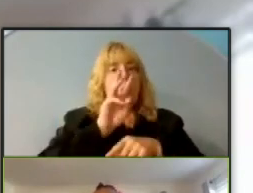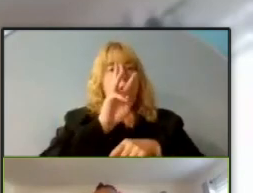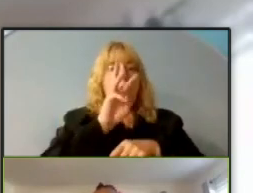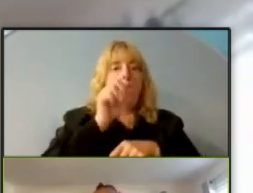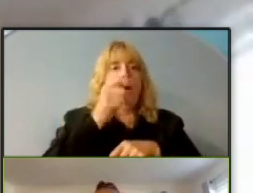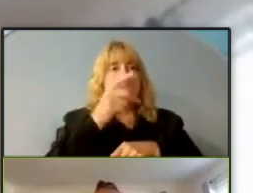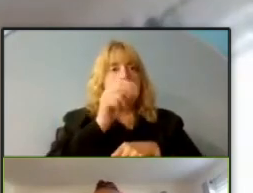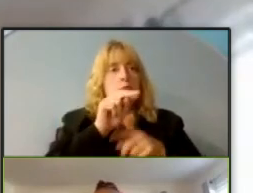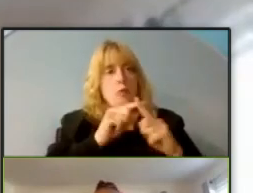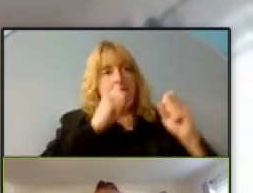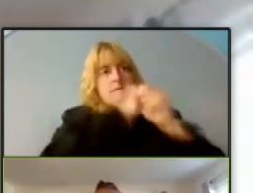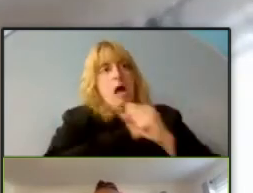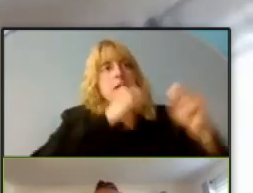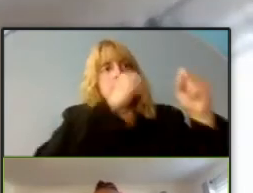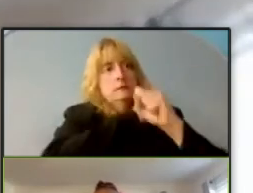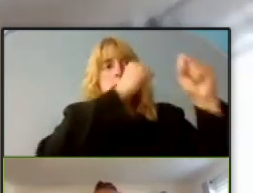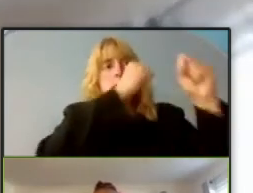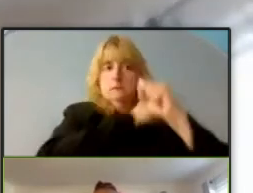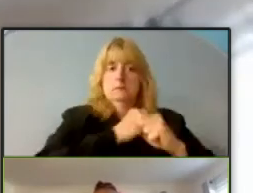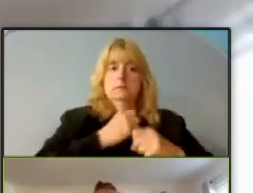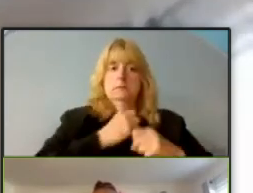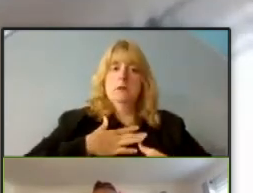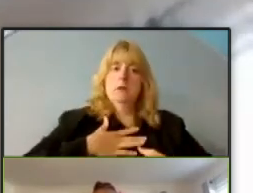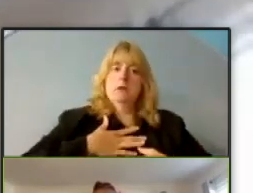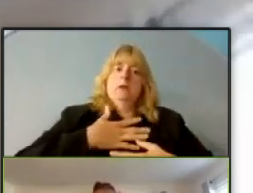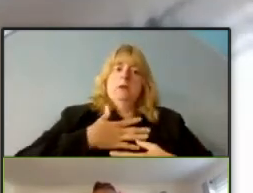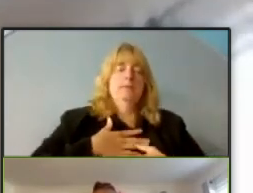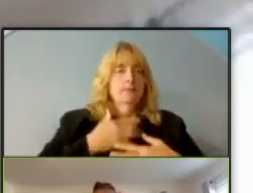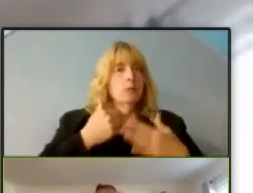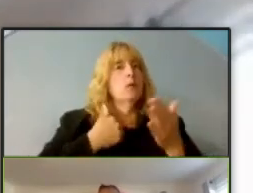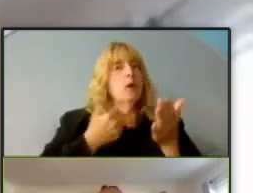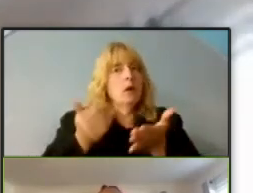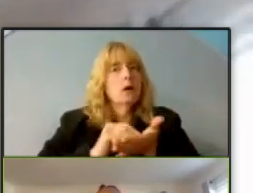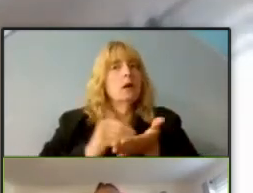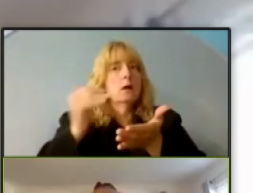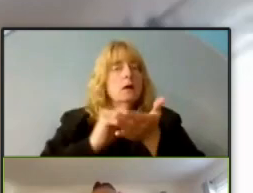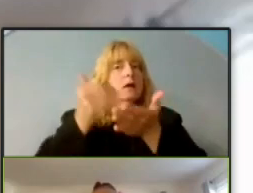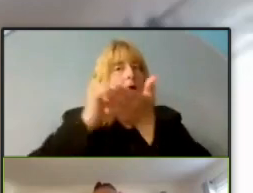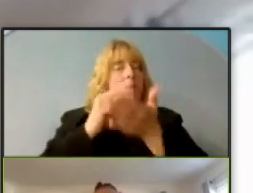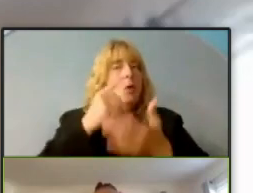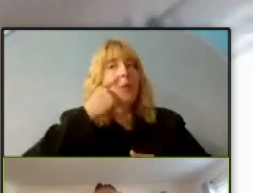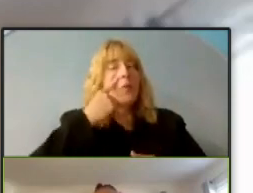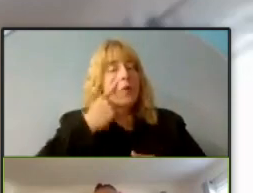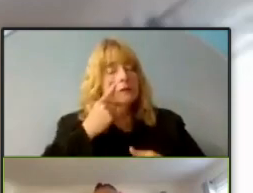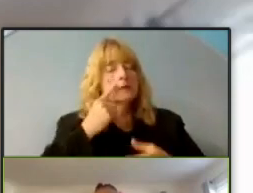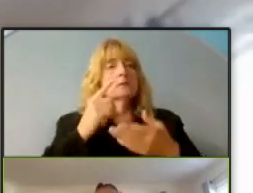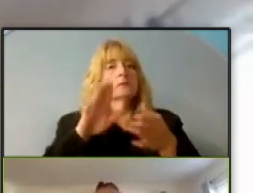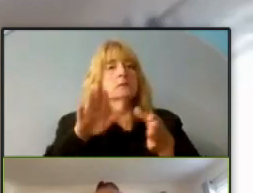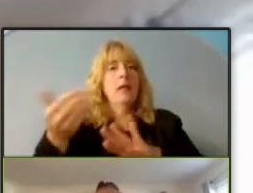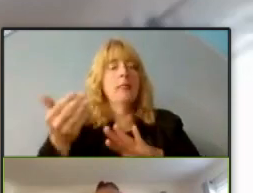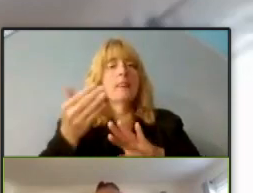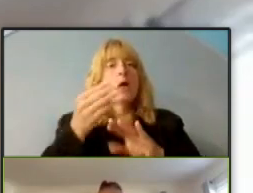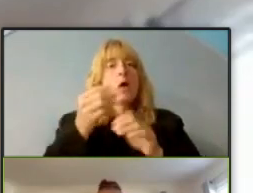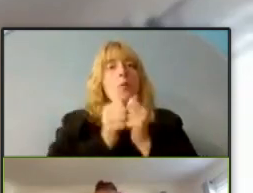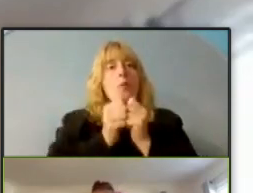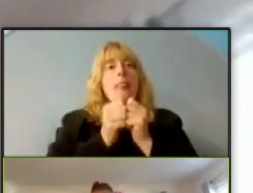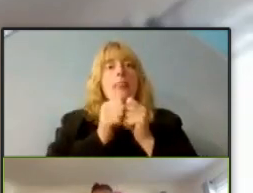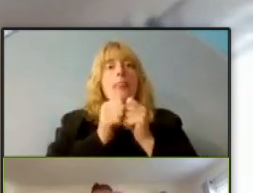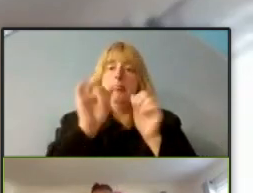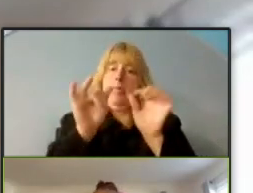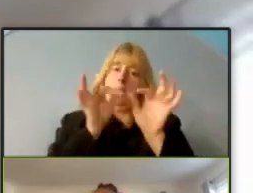have yet again witnessed a death that was preambled by the words, I can't